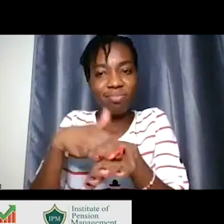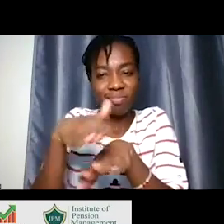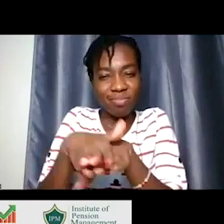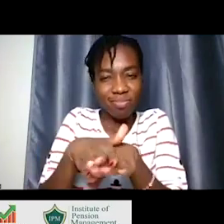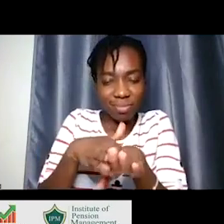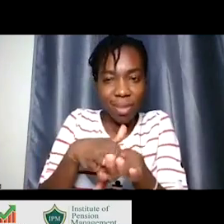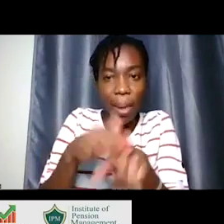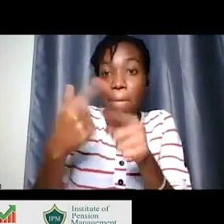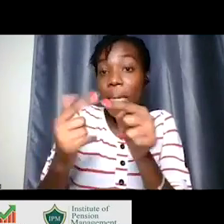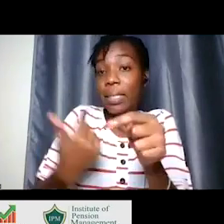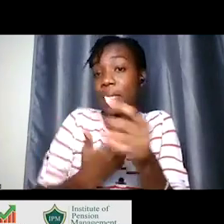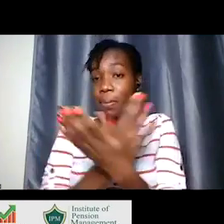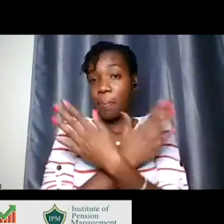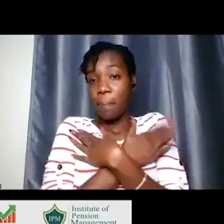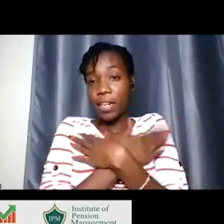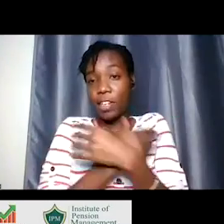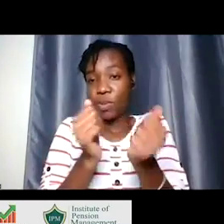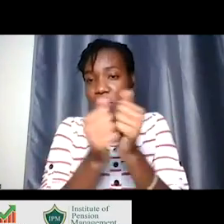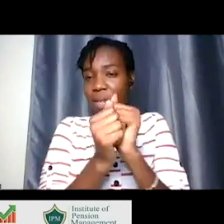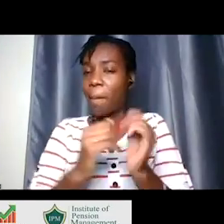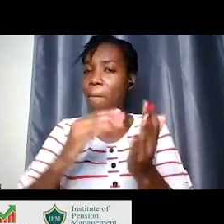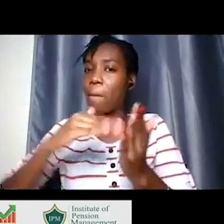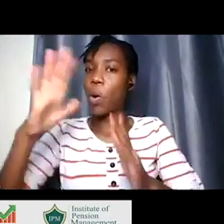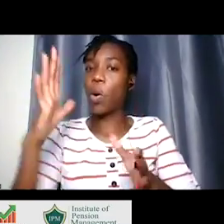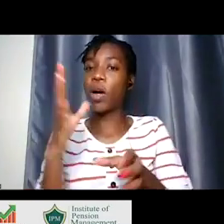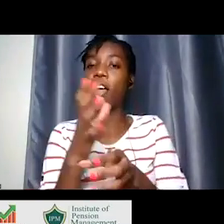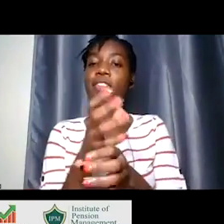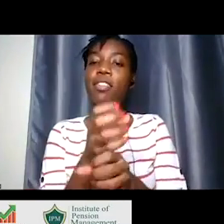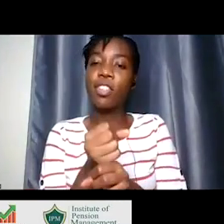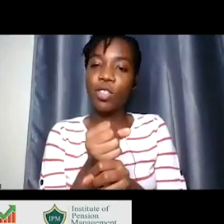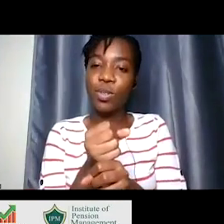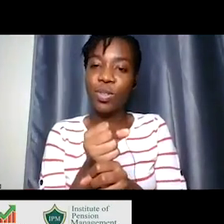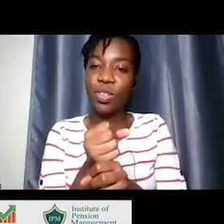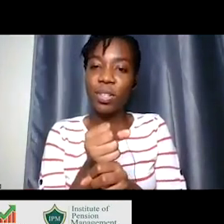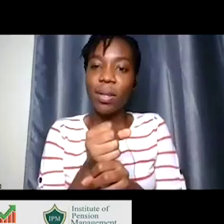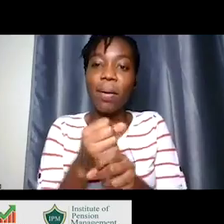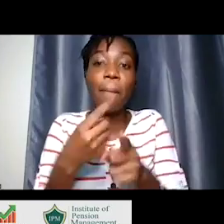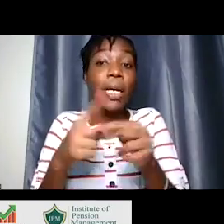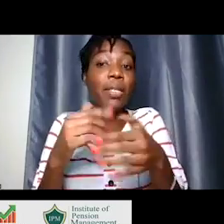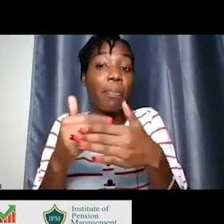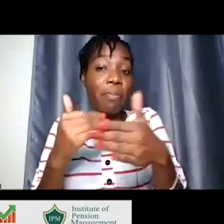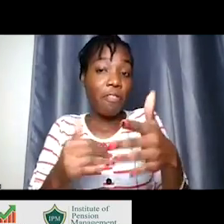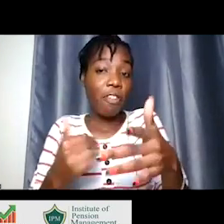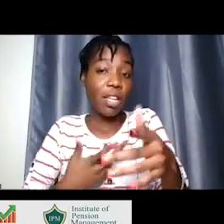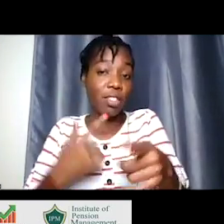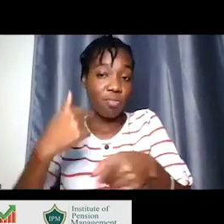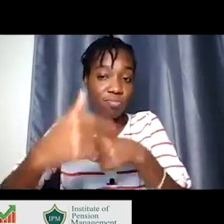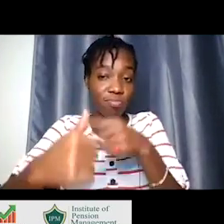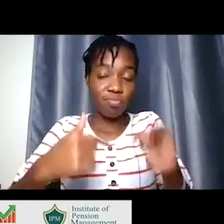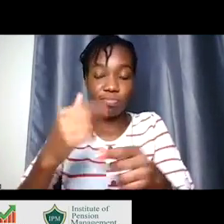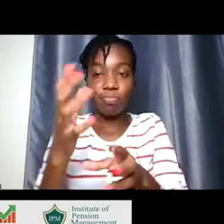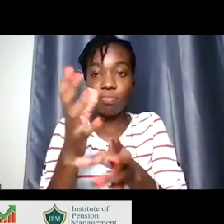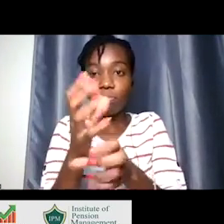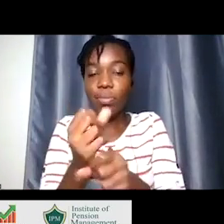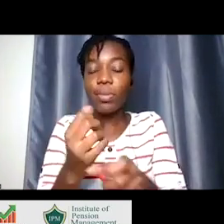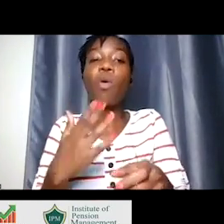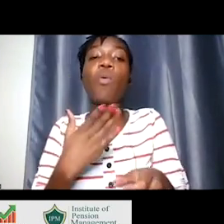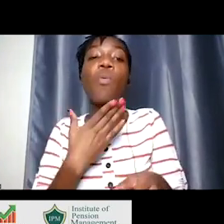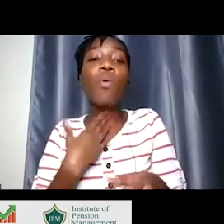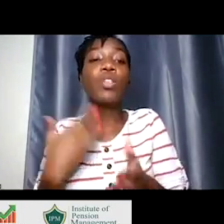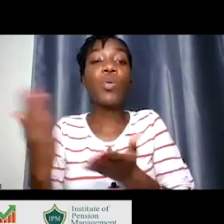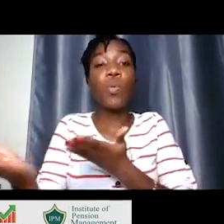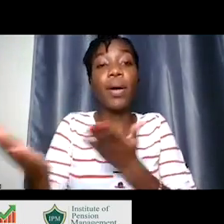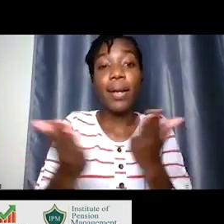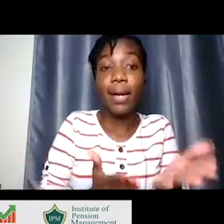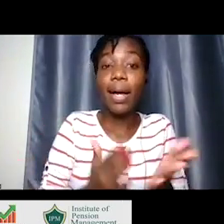in partnership with a number of organizations. Oh yeah, so before we get to the organizations part, I would like to welcome you, if you're on